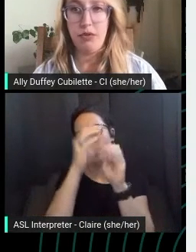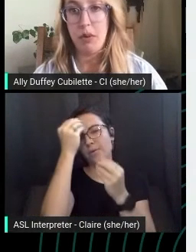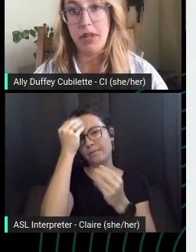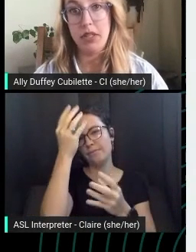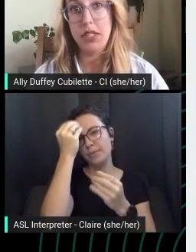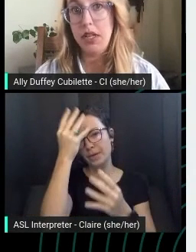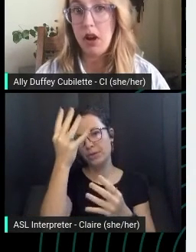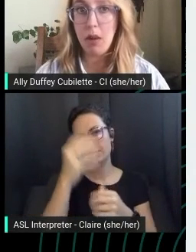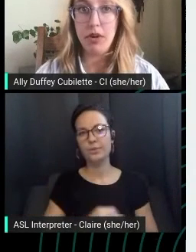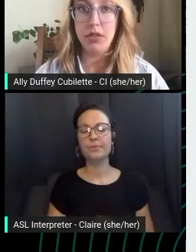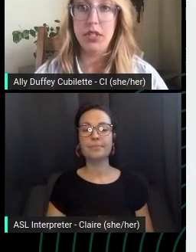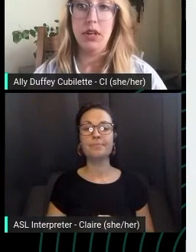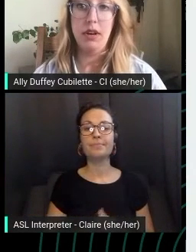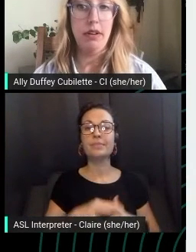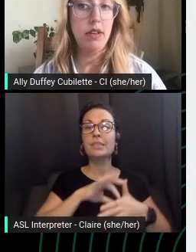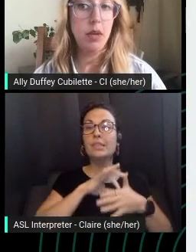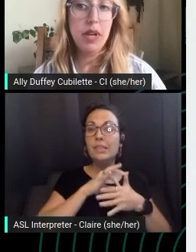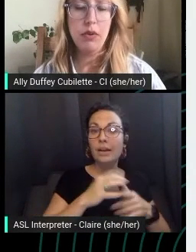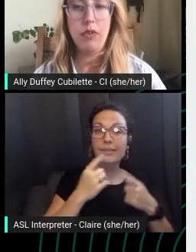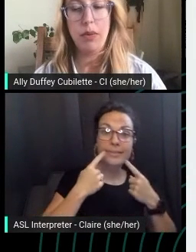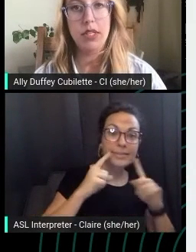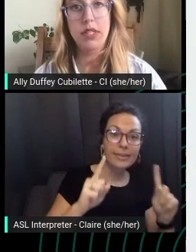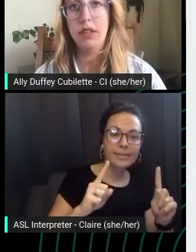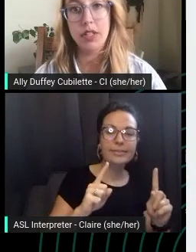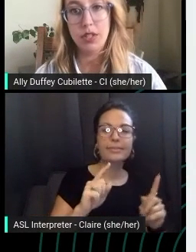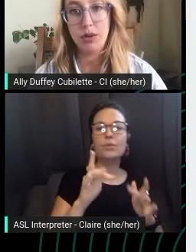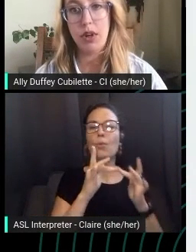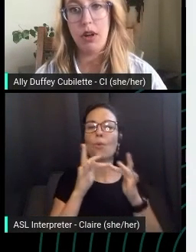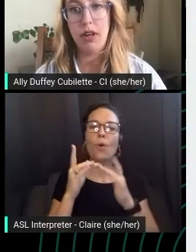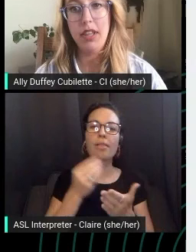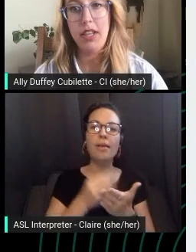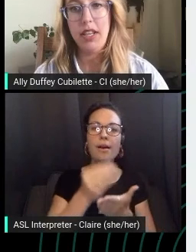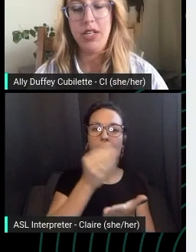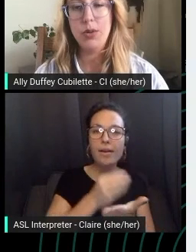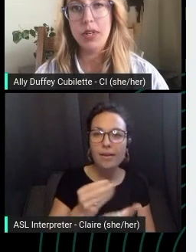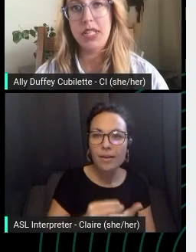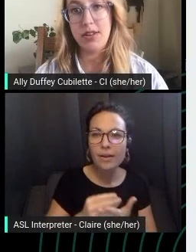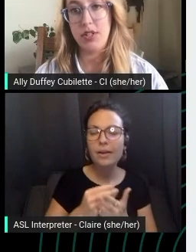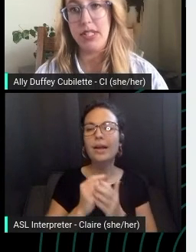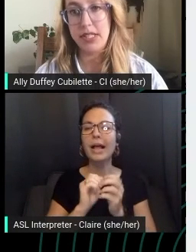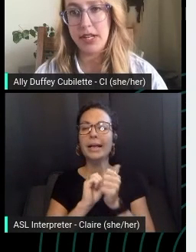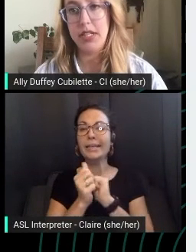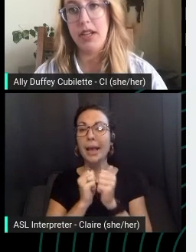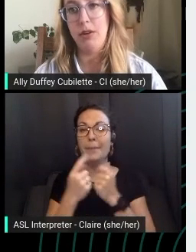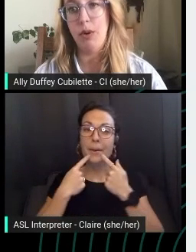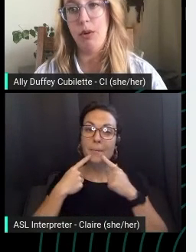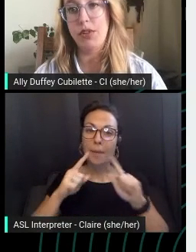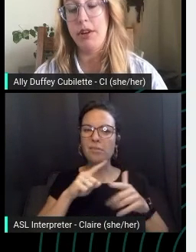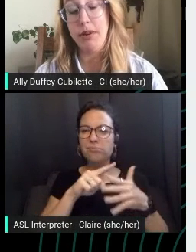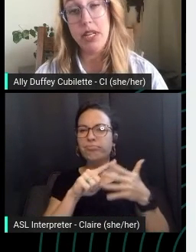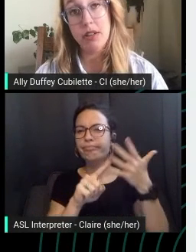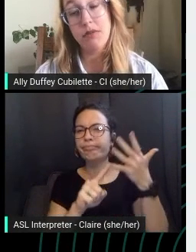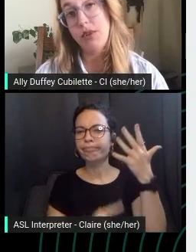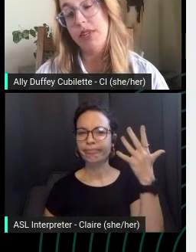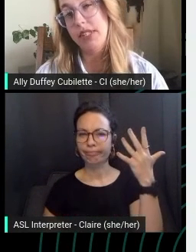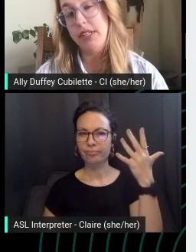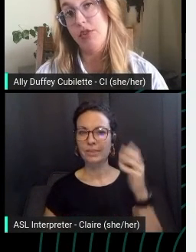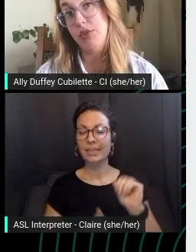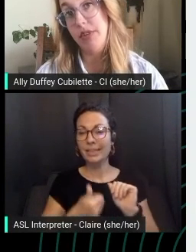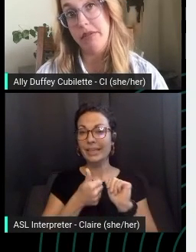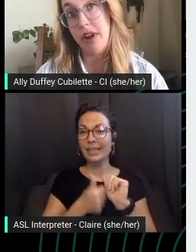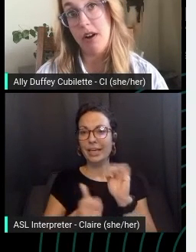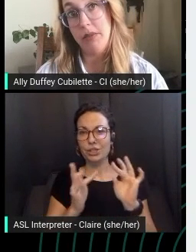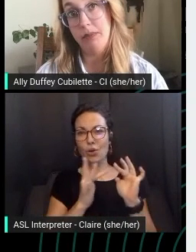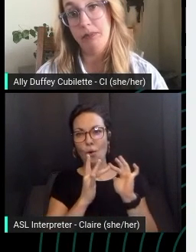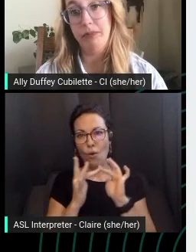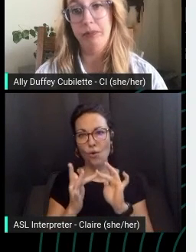content performance, e-commerce, campaign performance, the list goes on. Each organization's site and goals are unique, so this list should